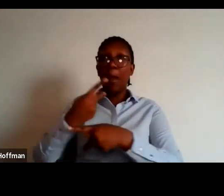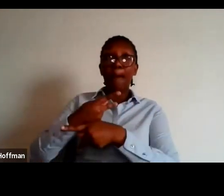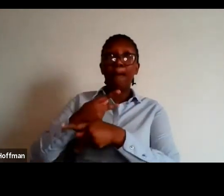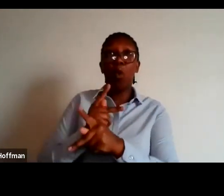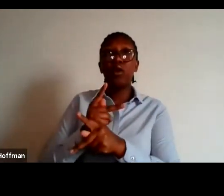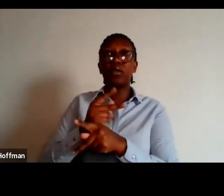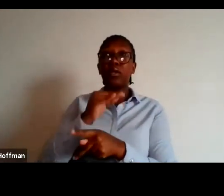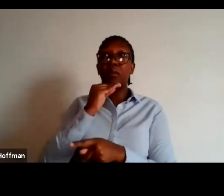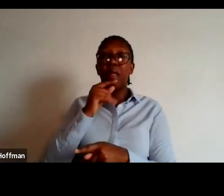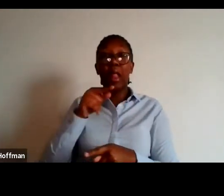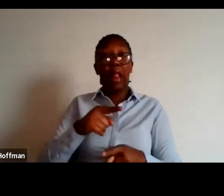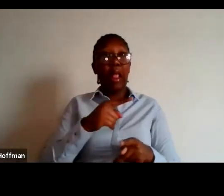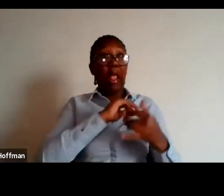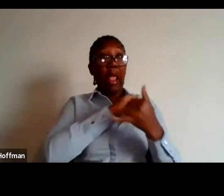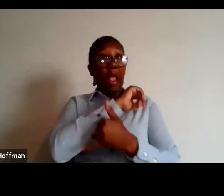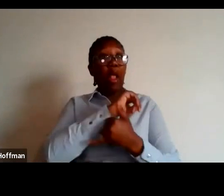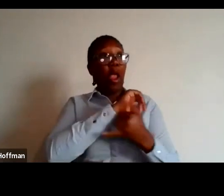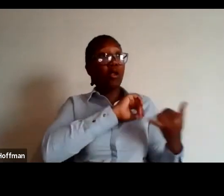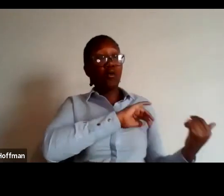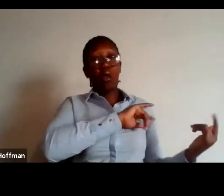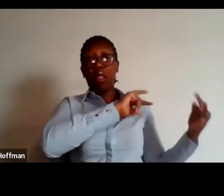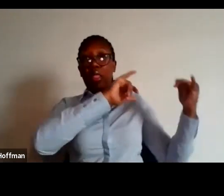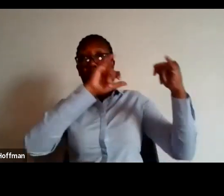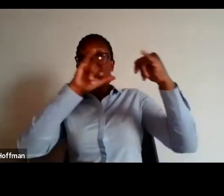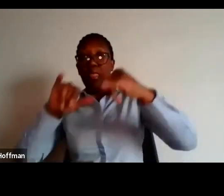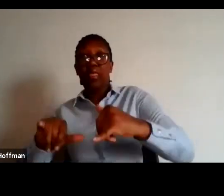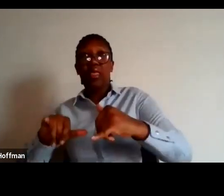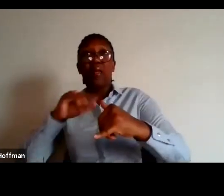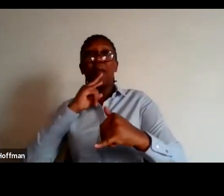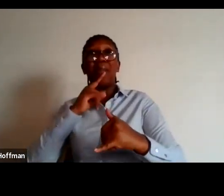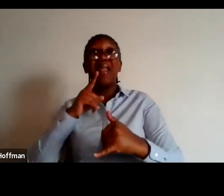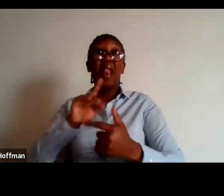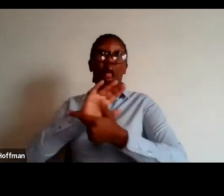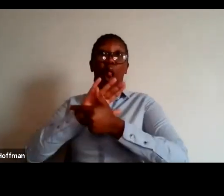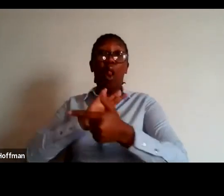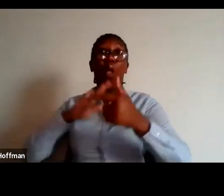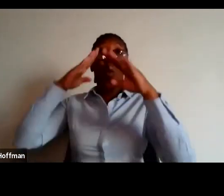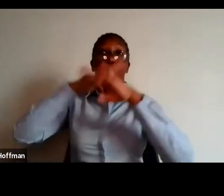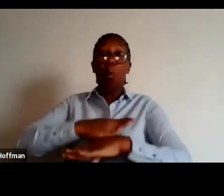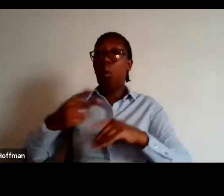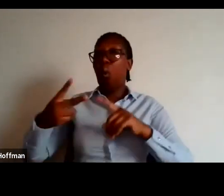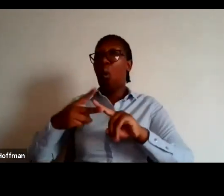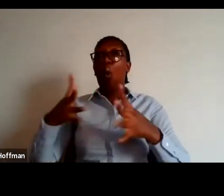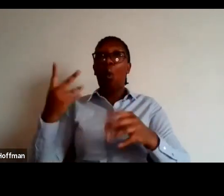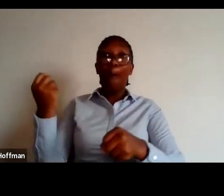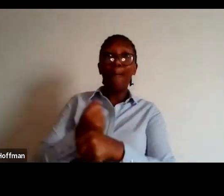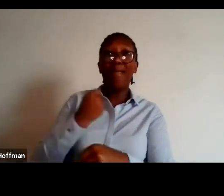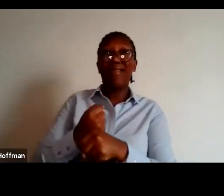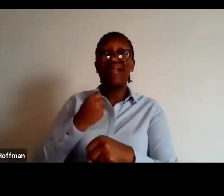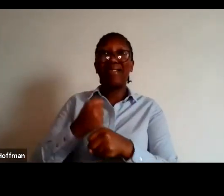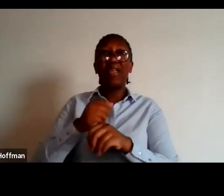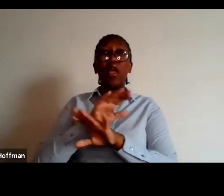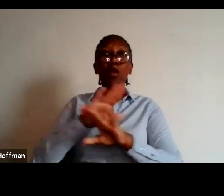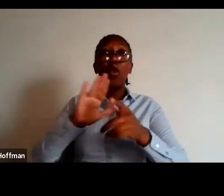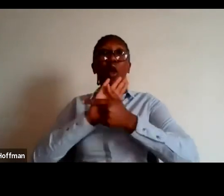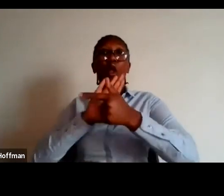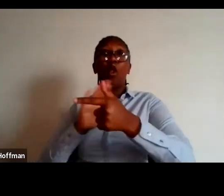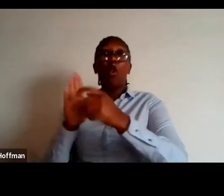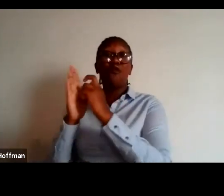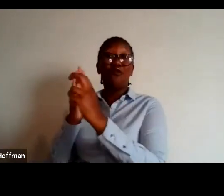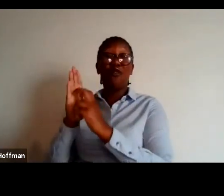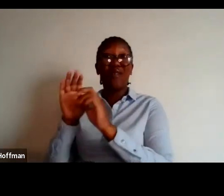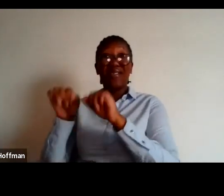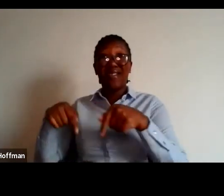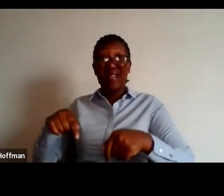the country, but also illegally manufactured in our country. We will continue to expand